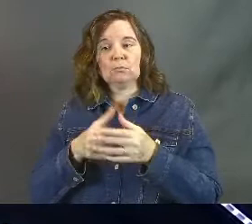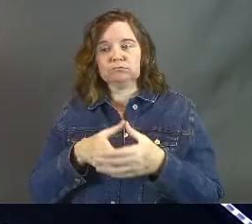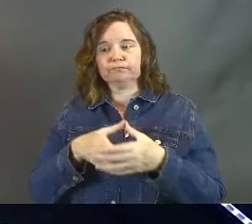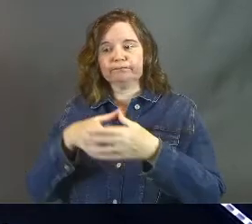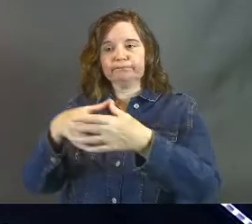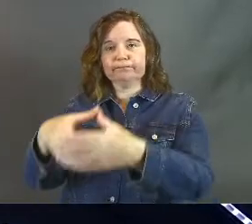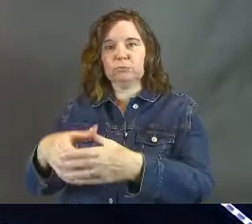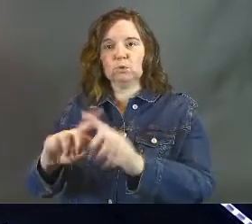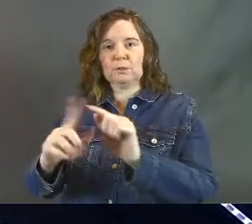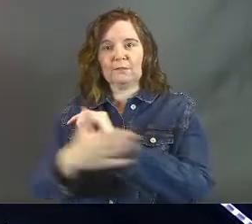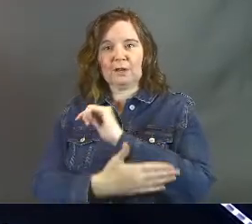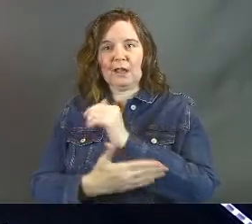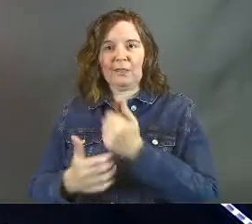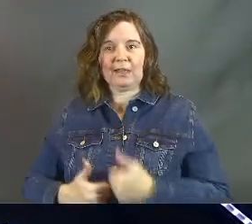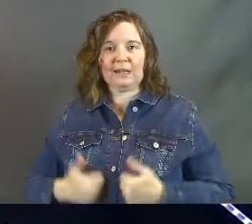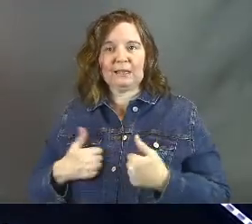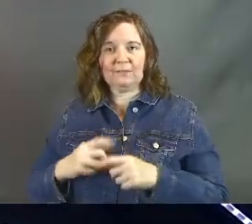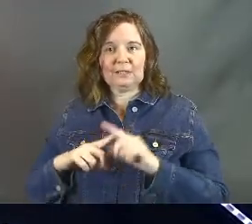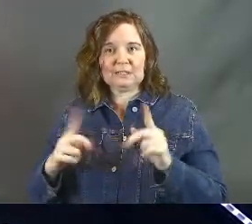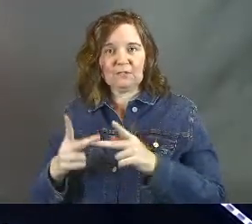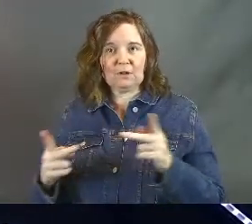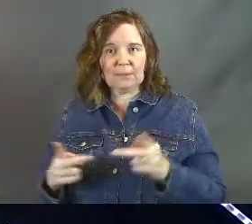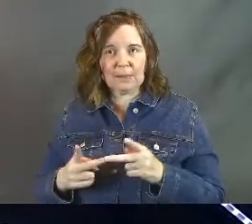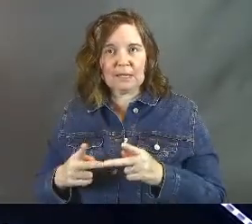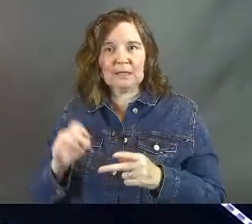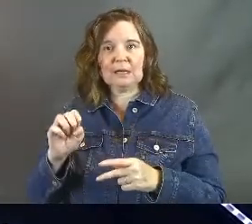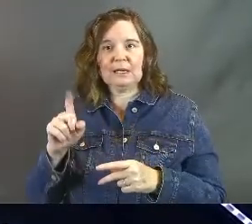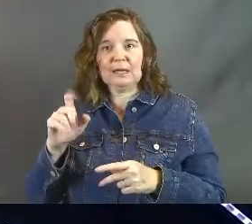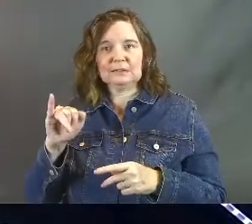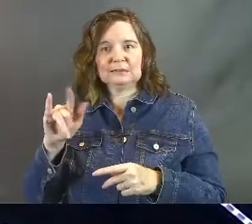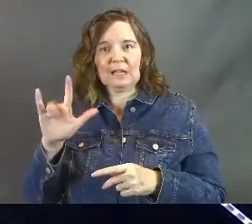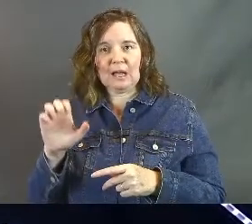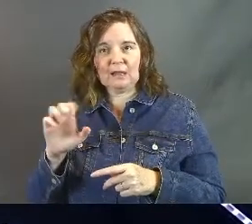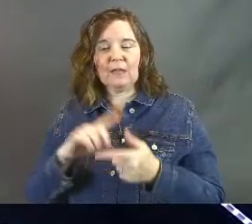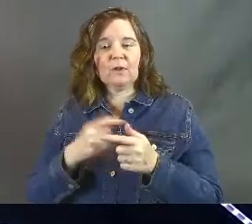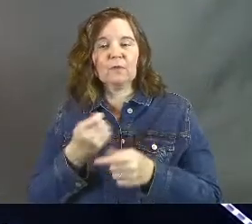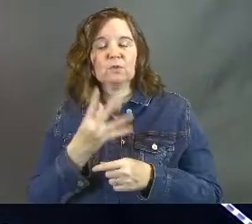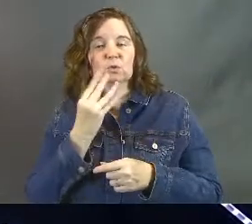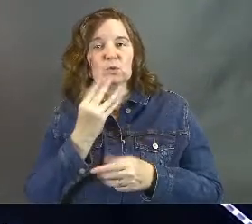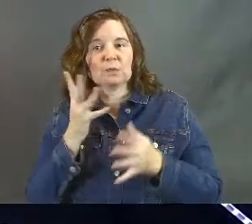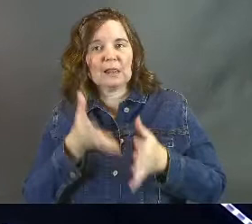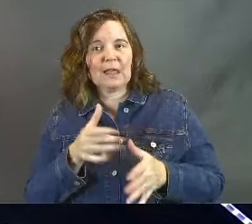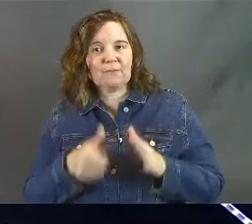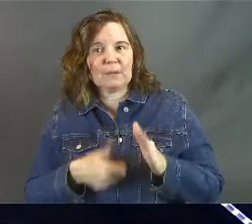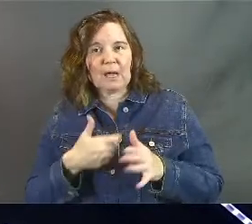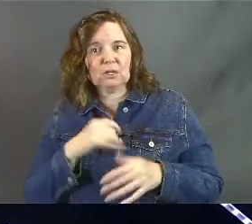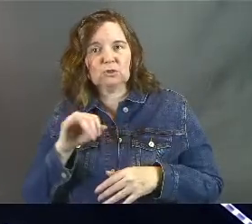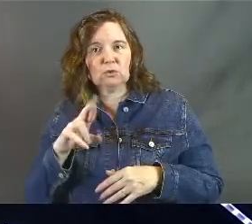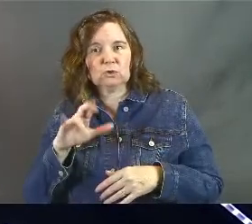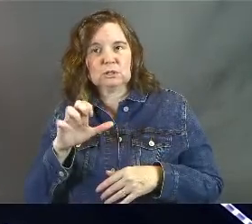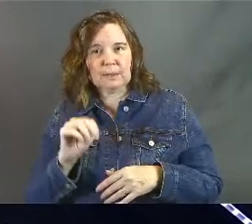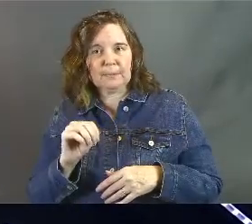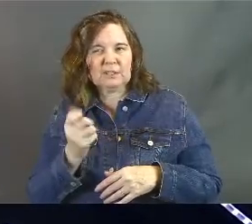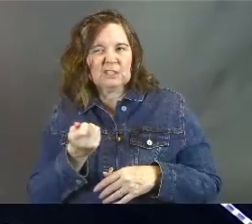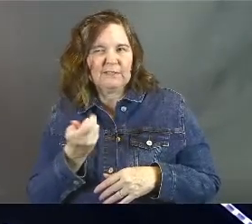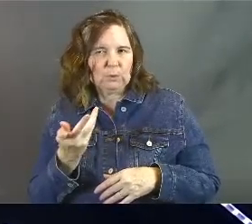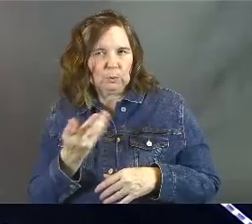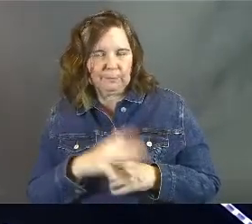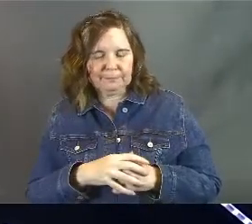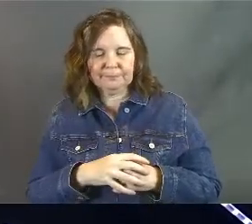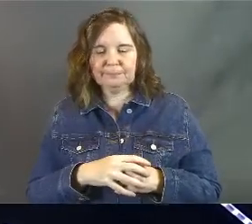off to a different country and they had to live in a different place in exile. Now, there were a few Jews that were left behind in Jerusalem, just a